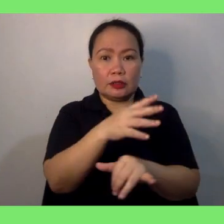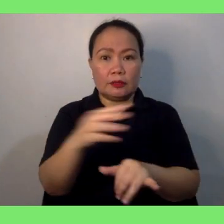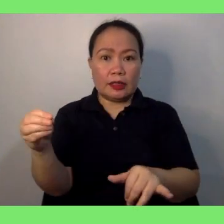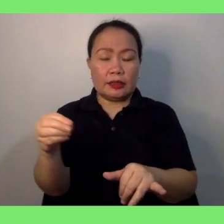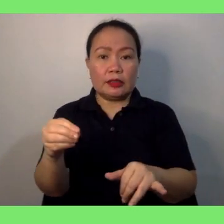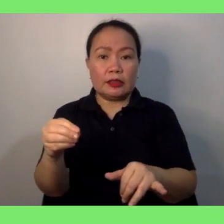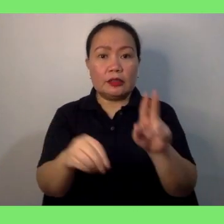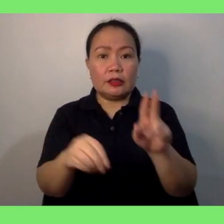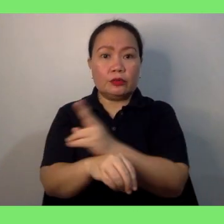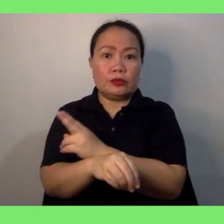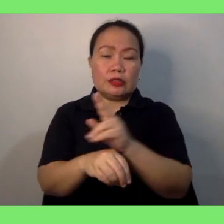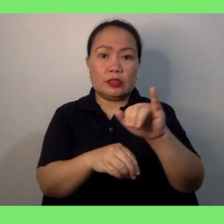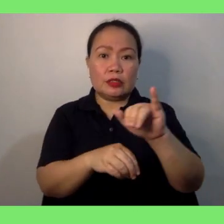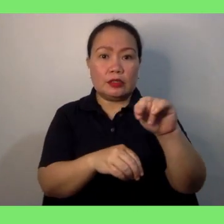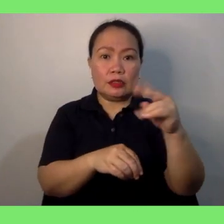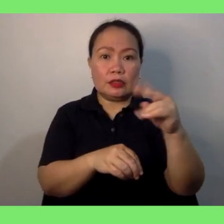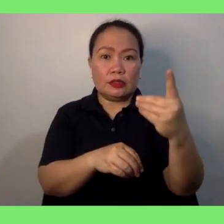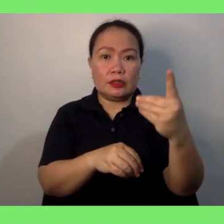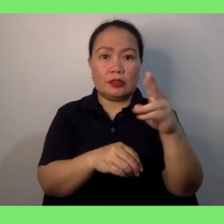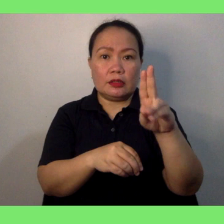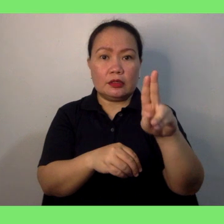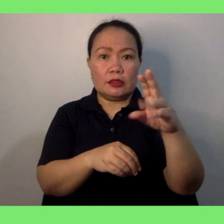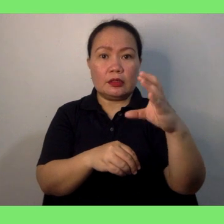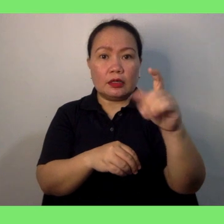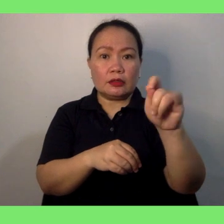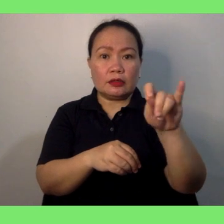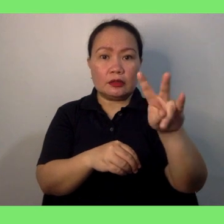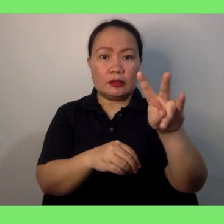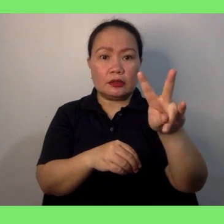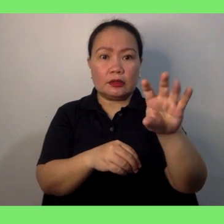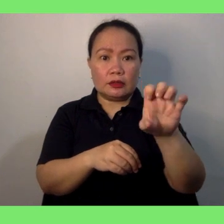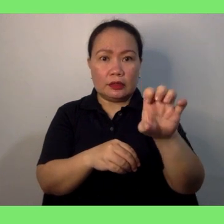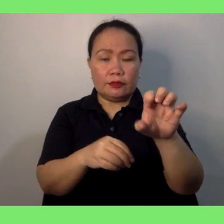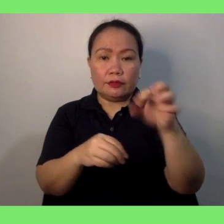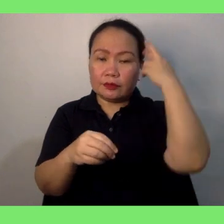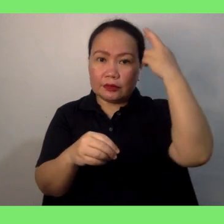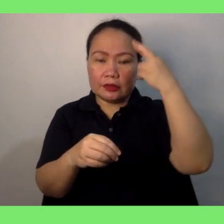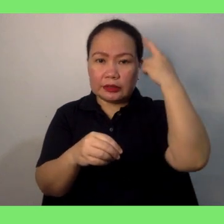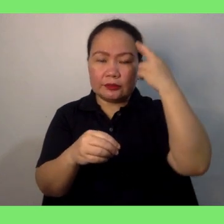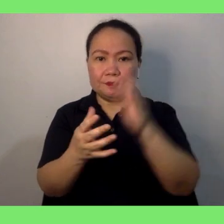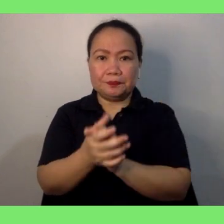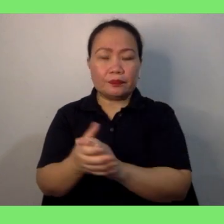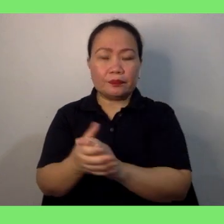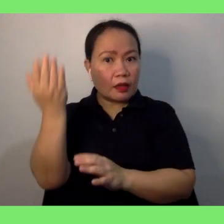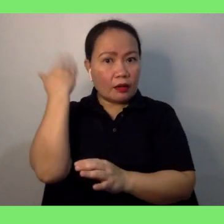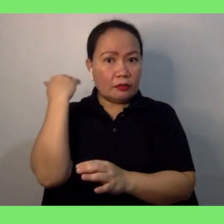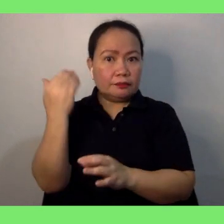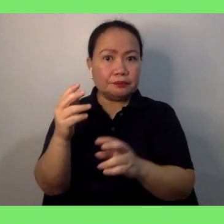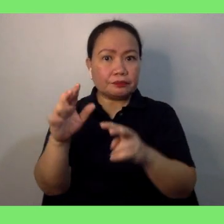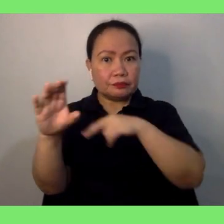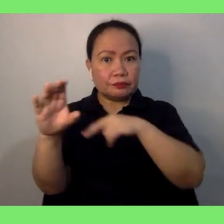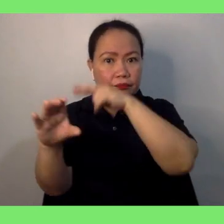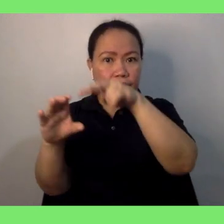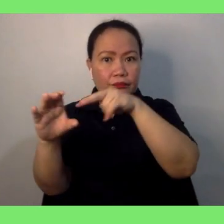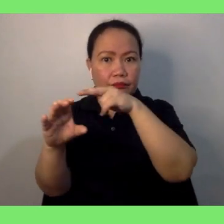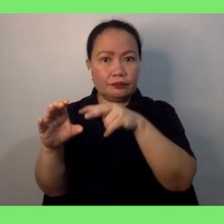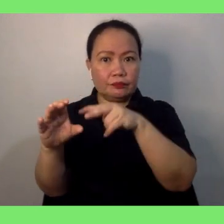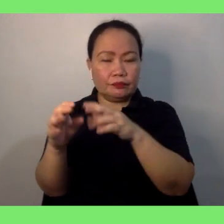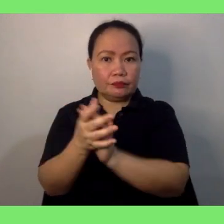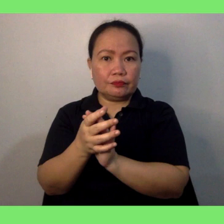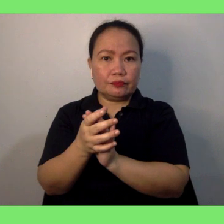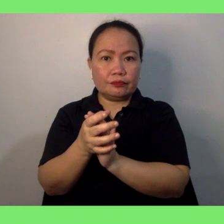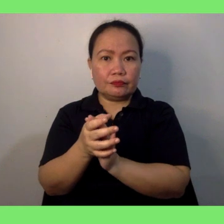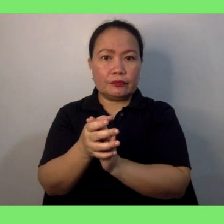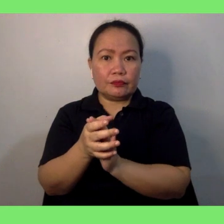ng parallel lines cut by transversal. So, yung previous video natin, ang focus lang po natin doon ay yung